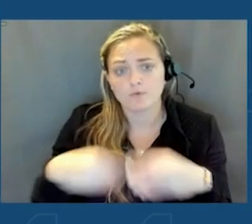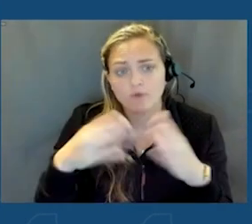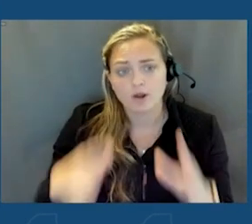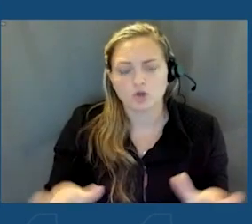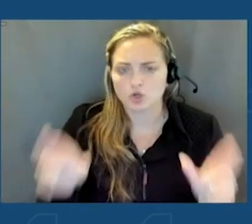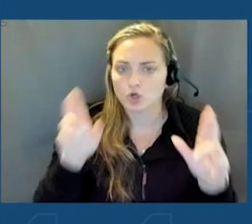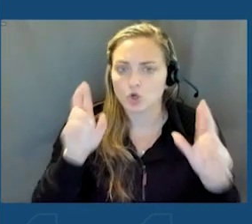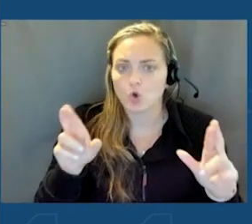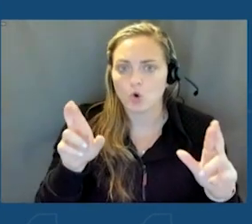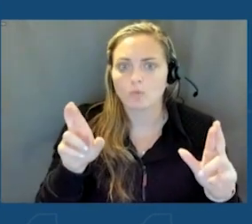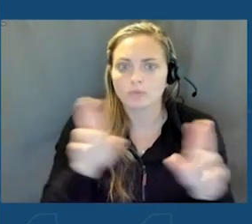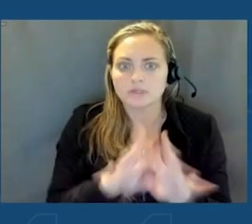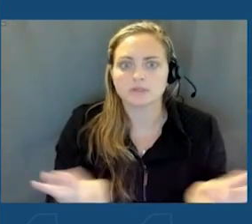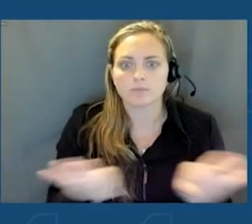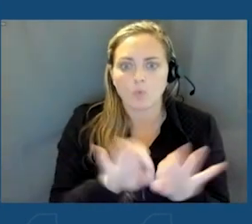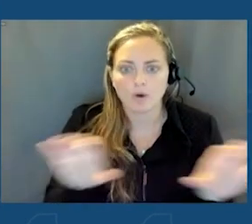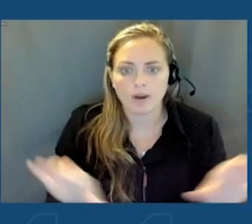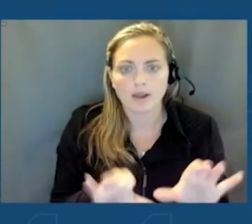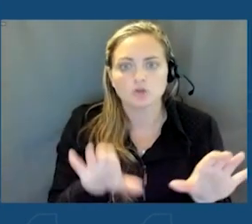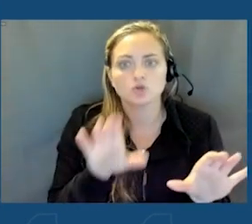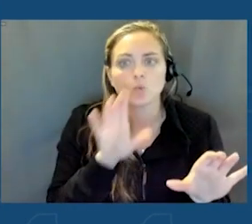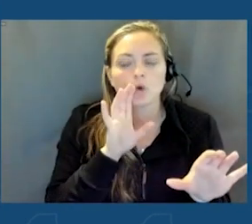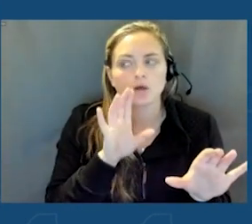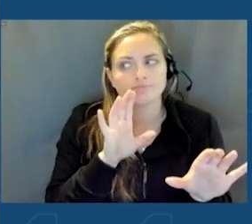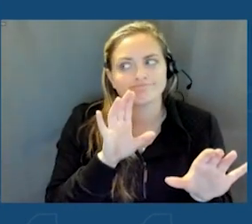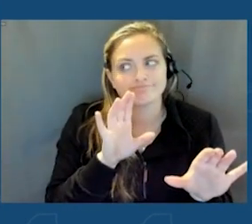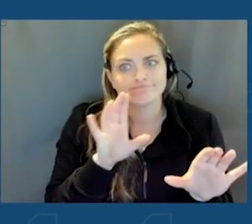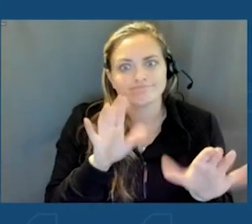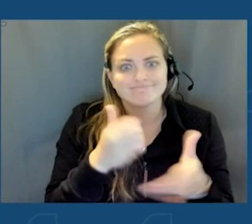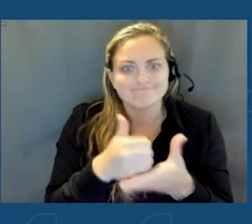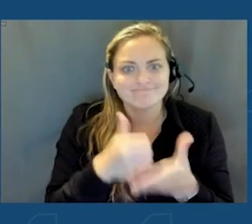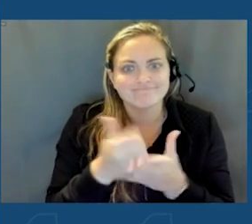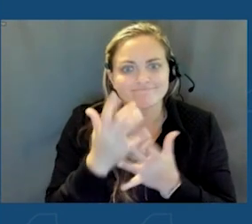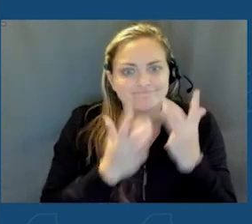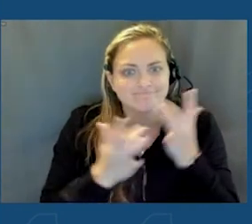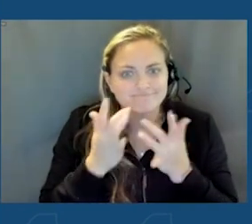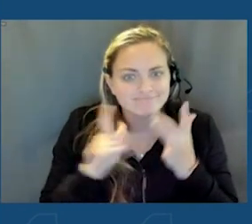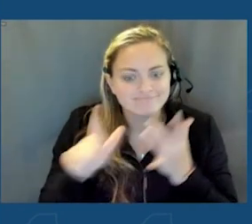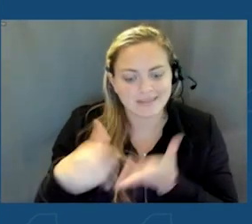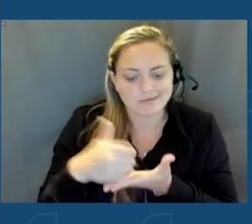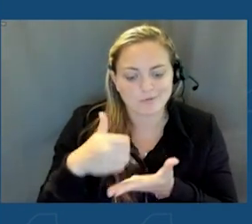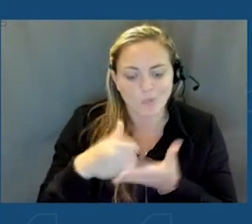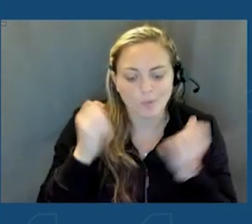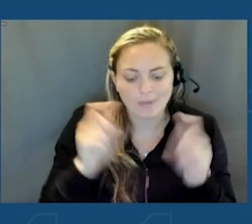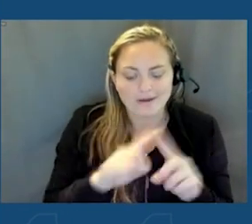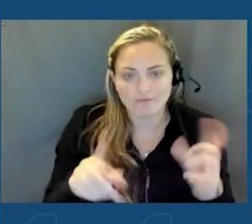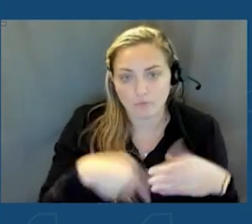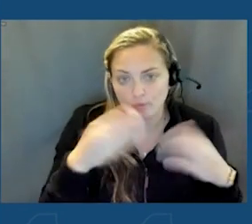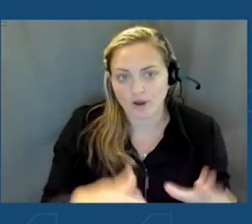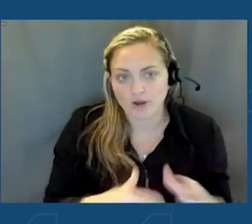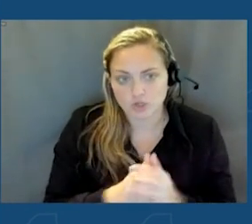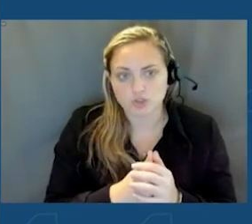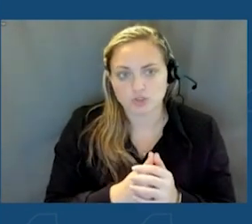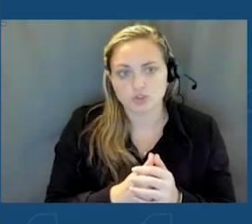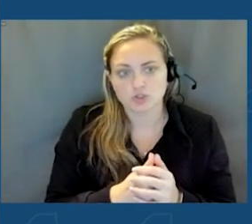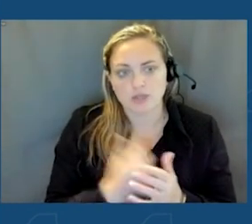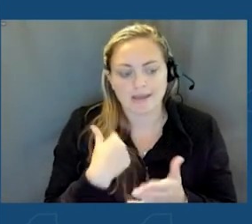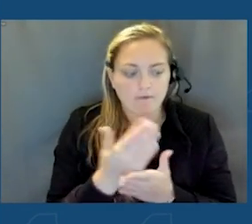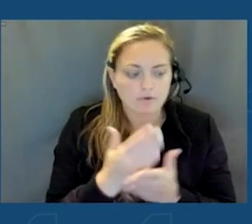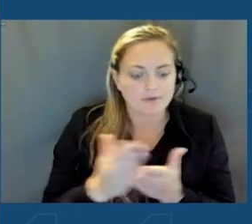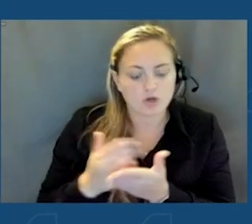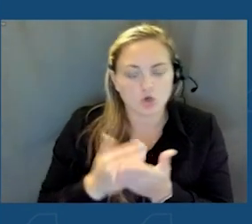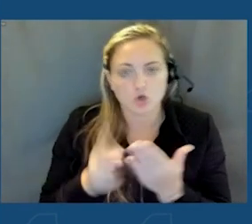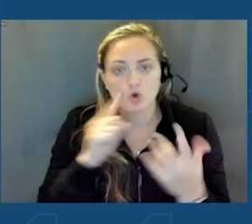that this important action will bring desperately needed support to many existing providers in our sector who are struggling